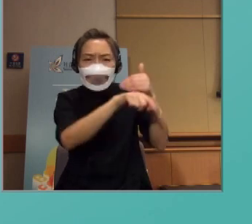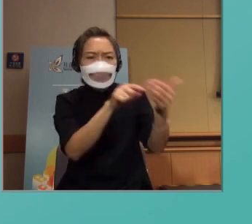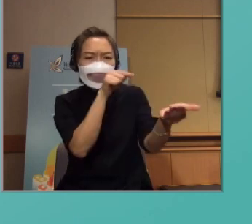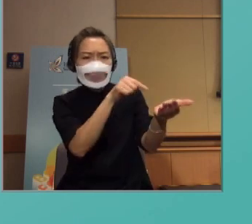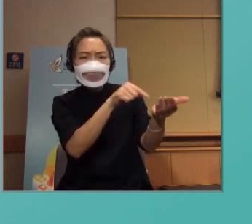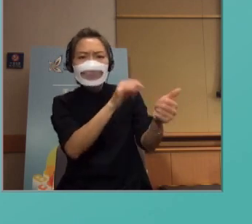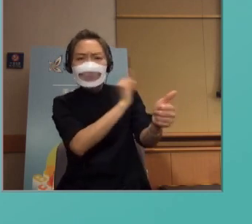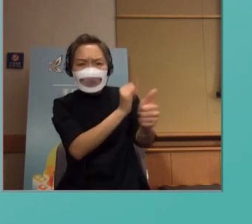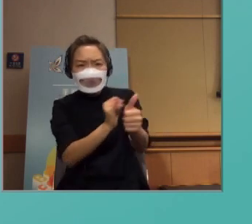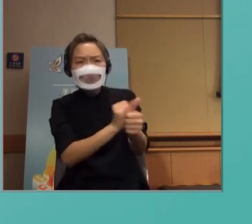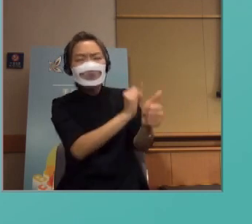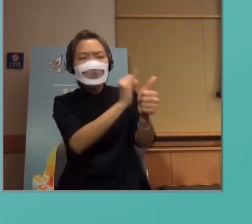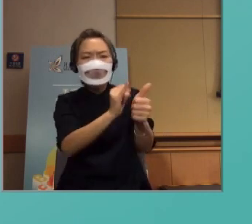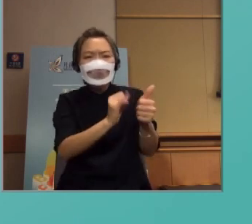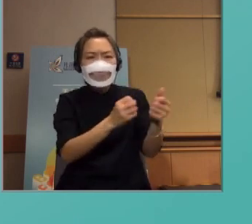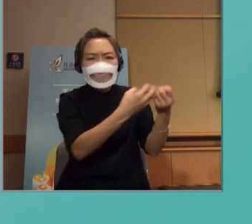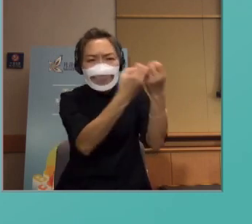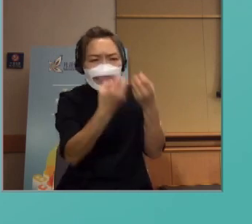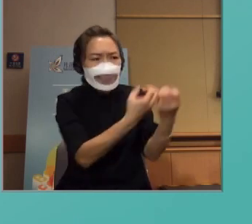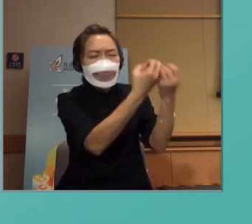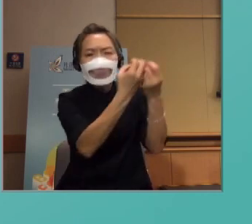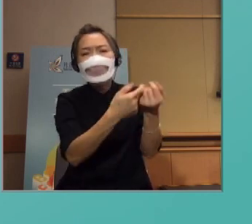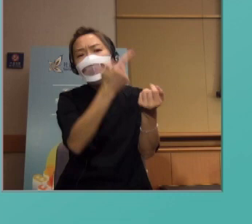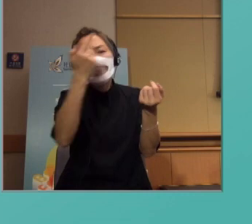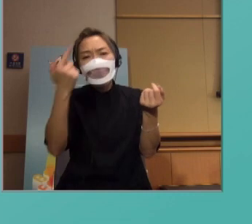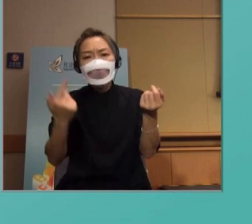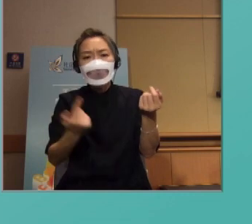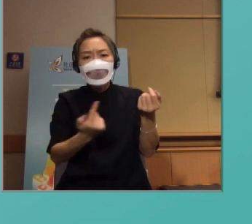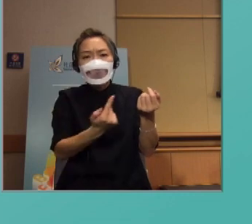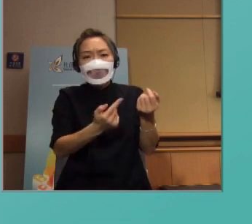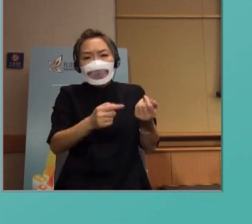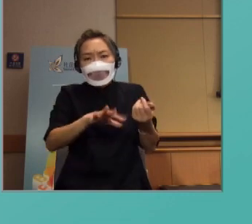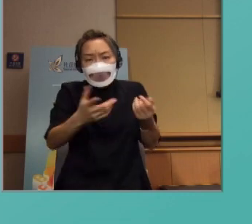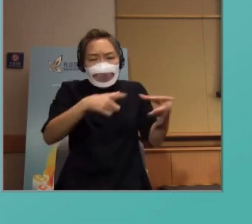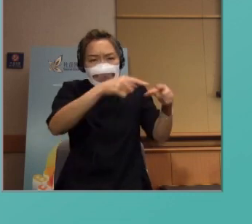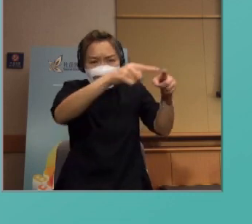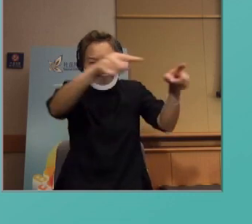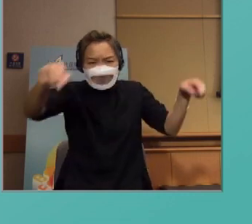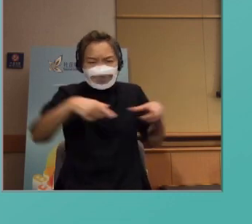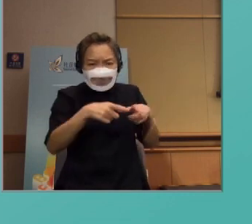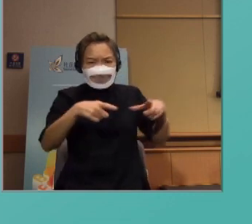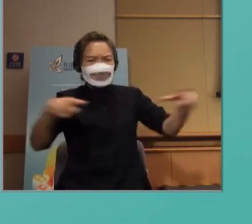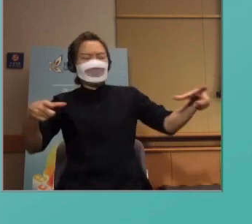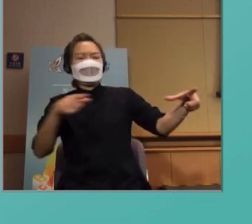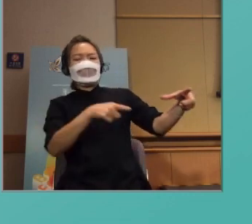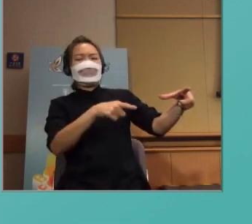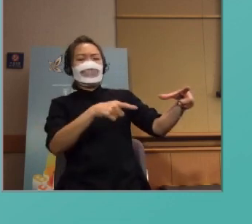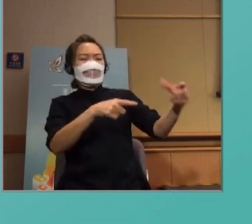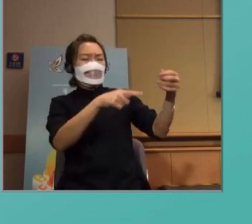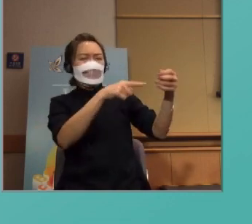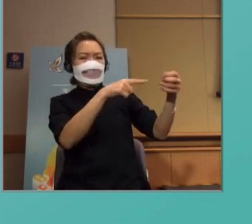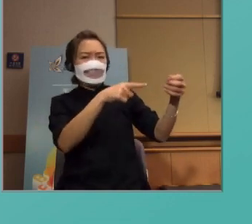the legitimacy of the sector. So this is also coming from one of my papers in which I look